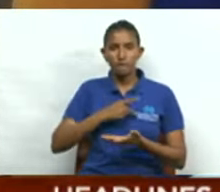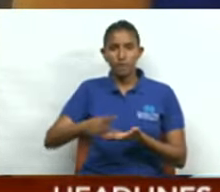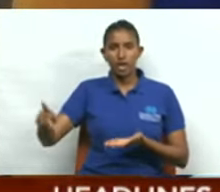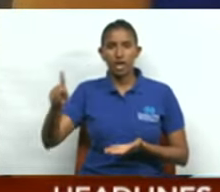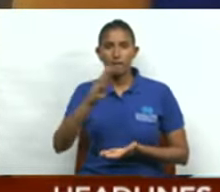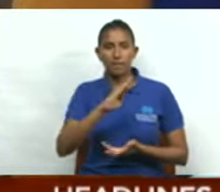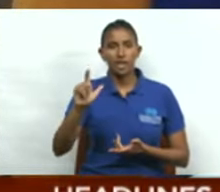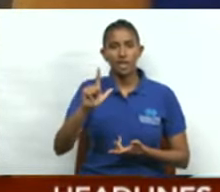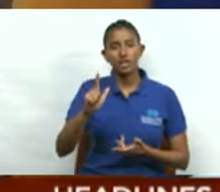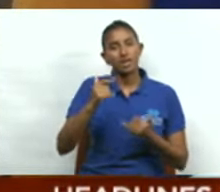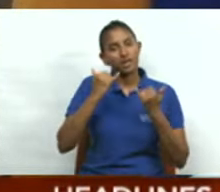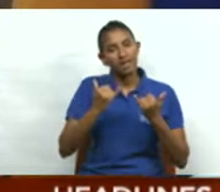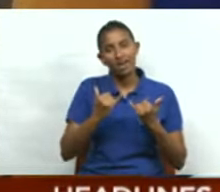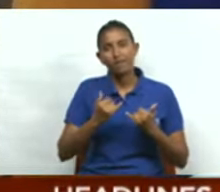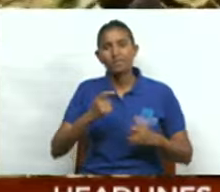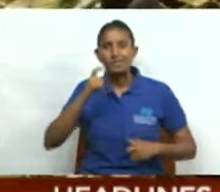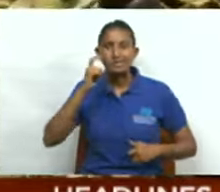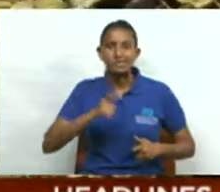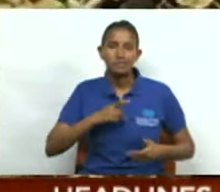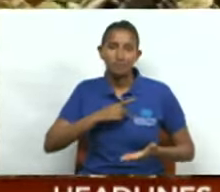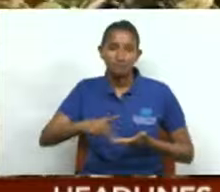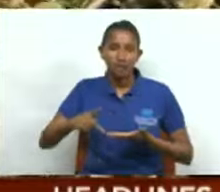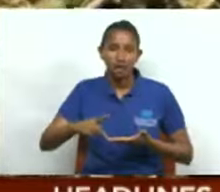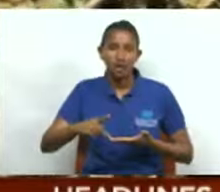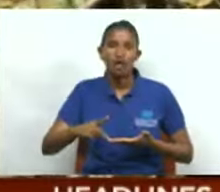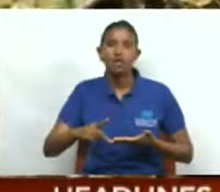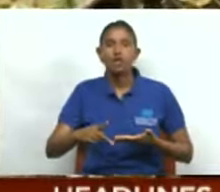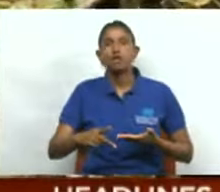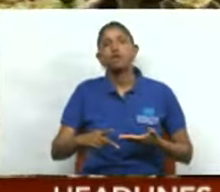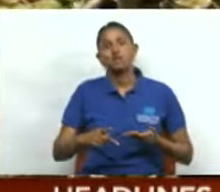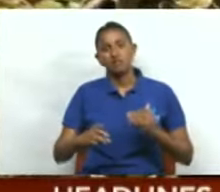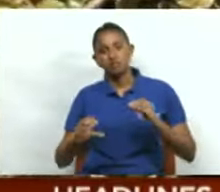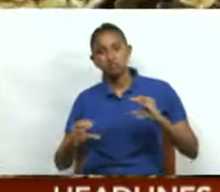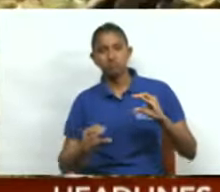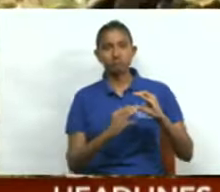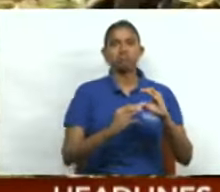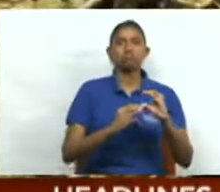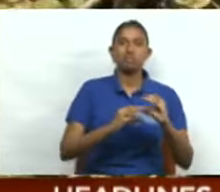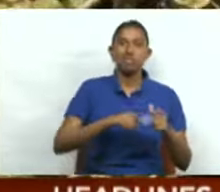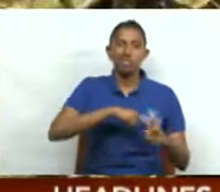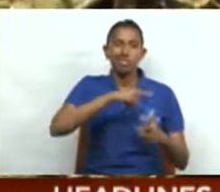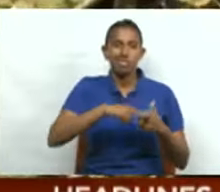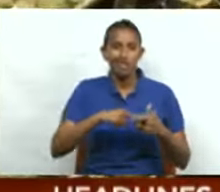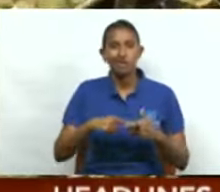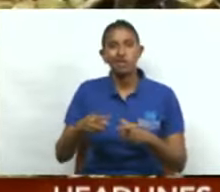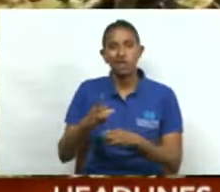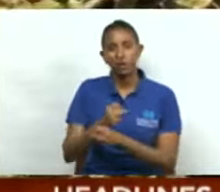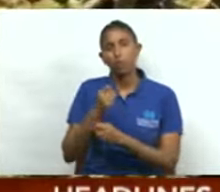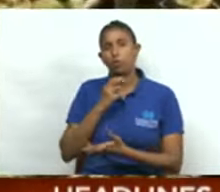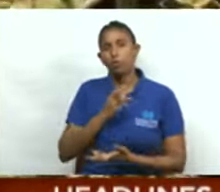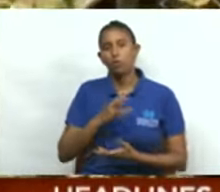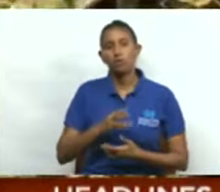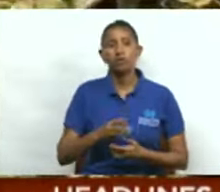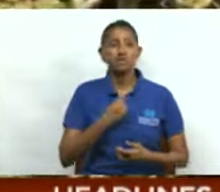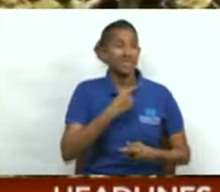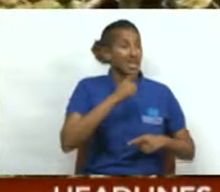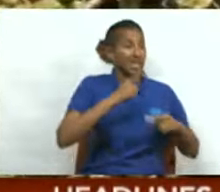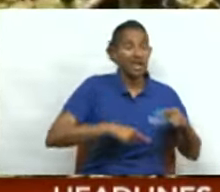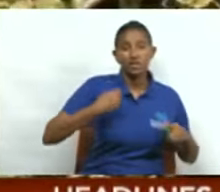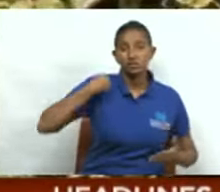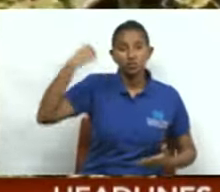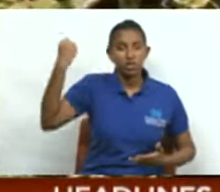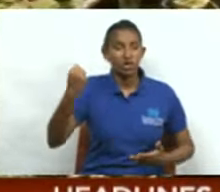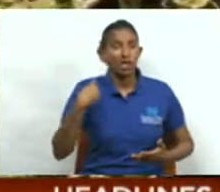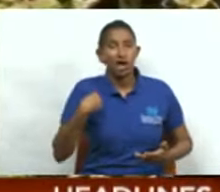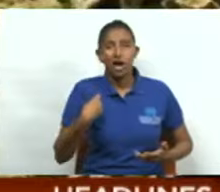pays the arrears. Right, as I going through my stress, I cannot wash, I cannot cook properly. I have wares heaping up,